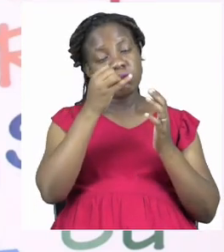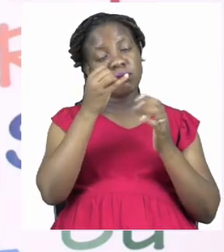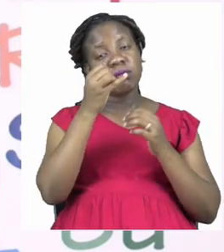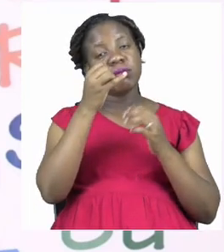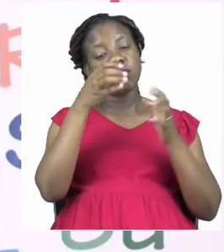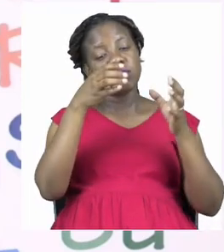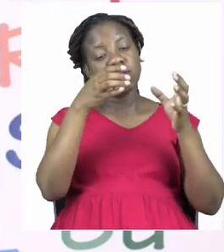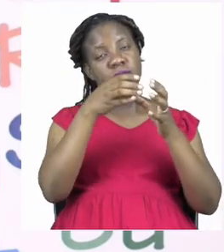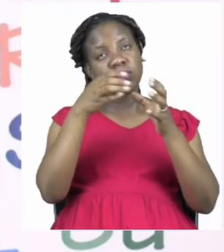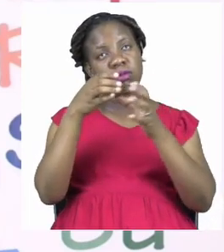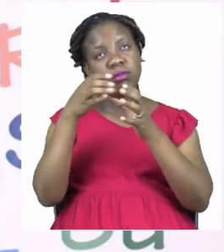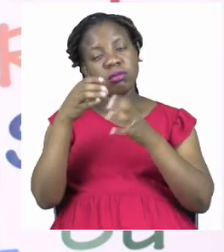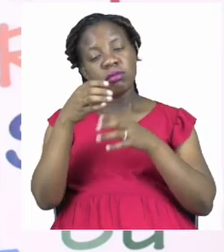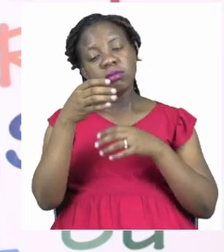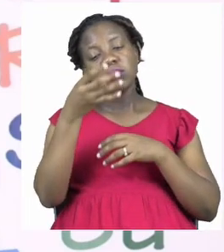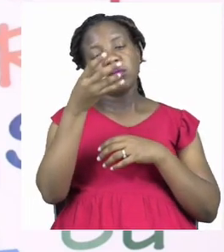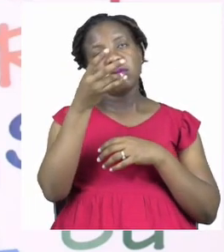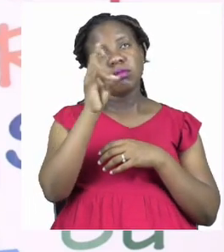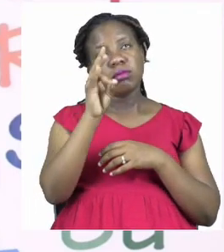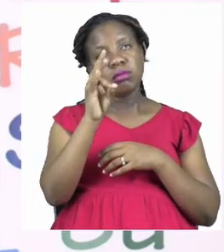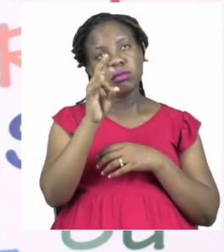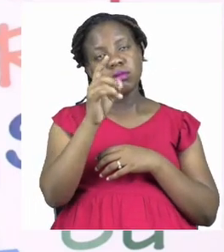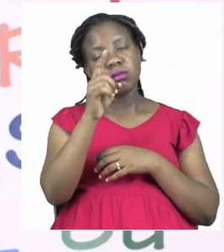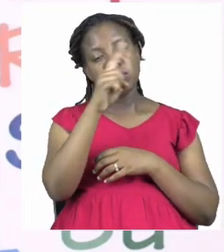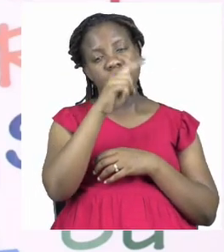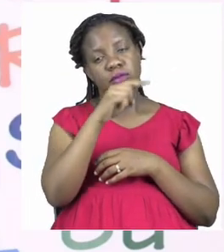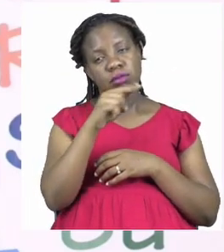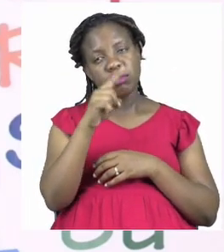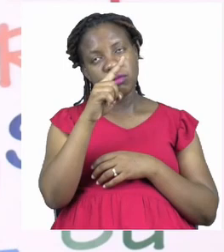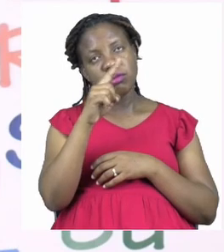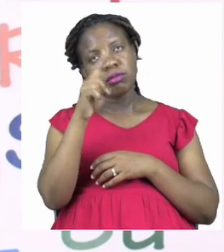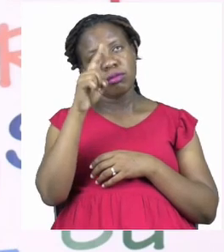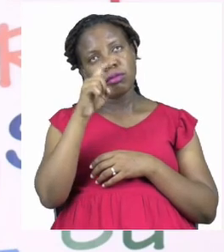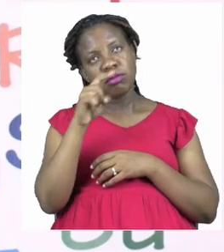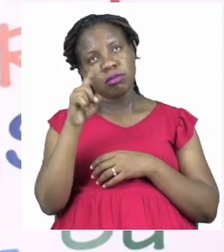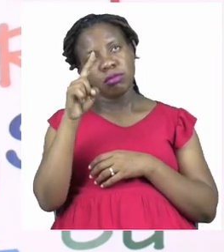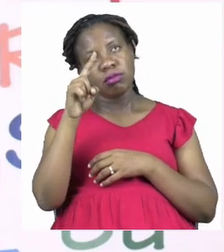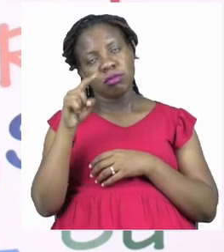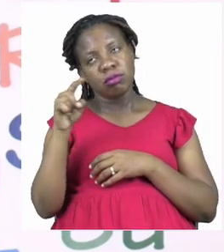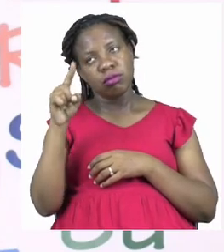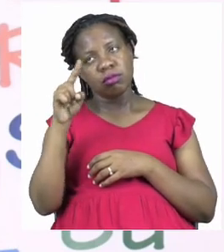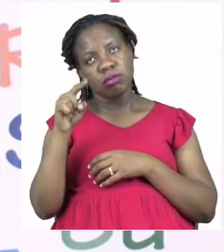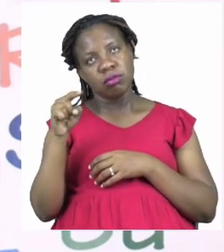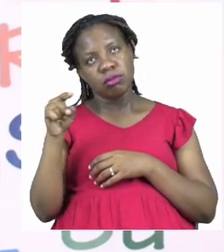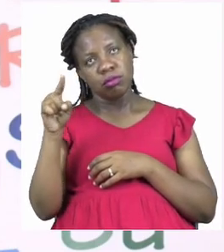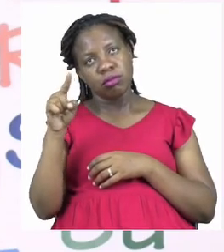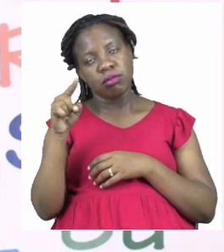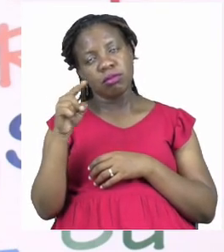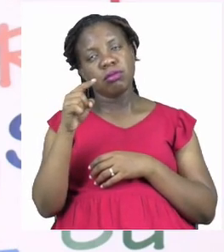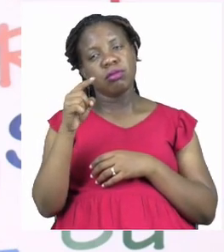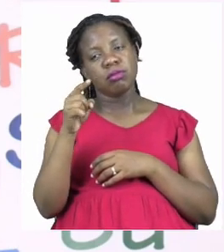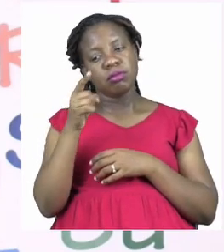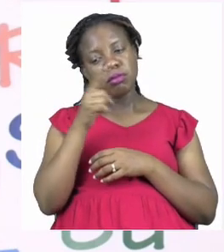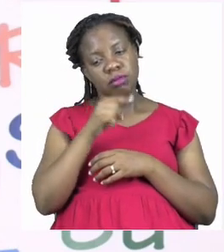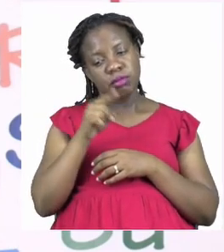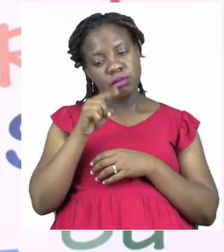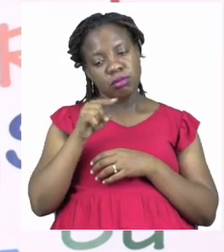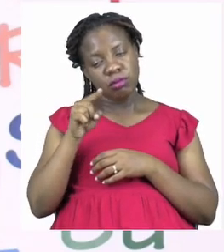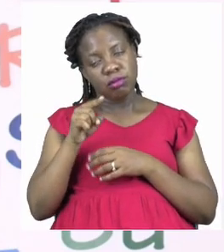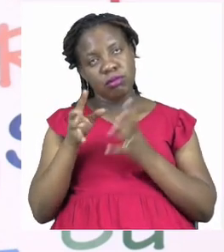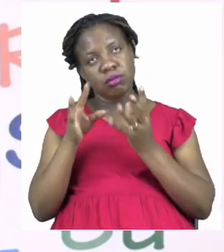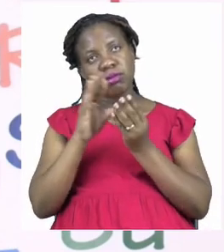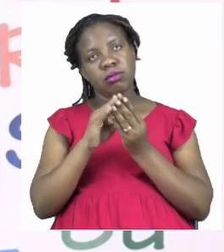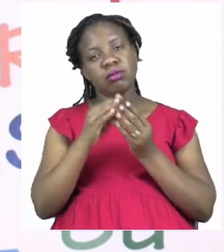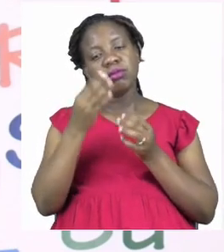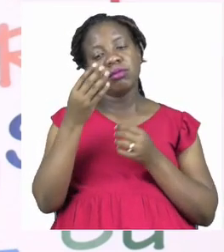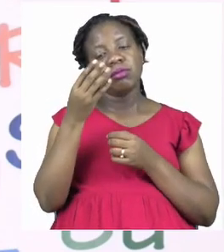3, 4, 5, 6, 7. And then in